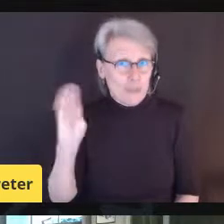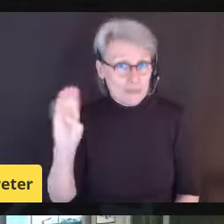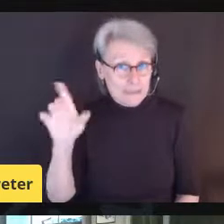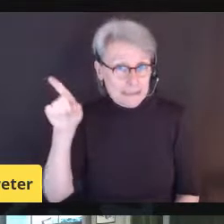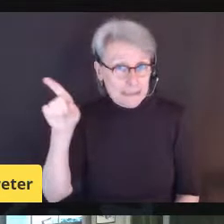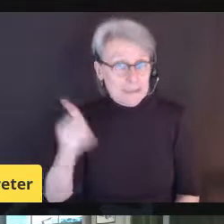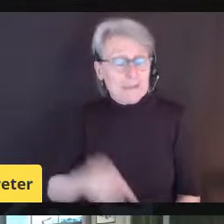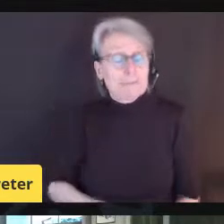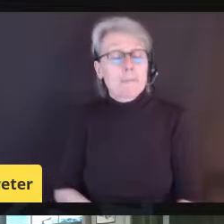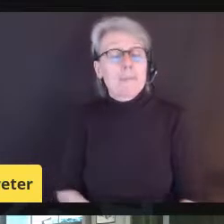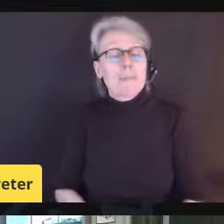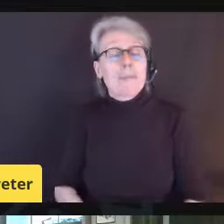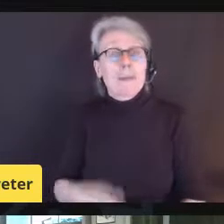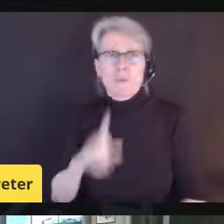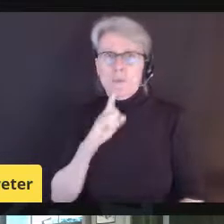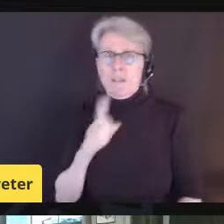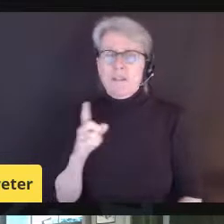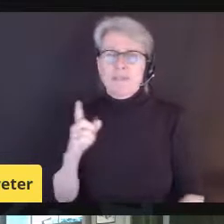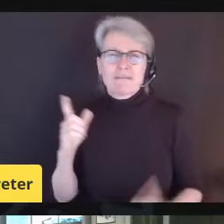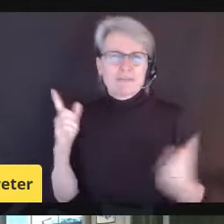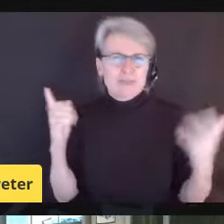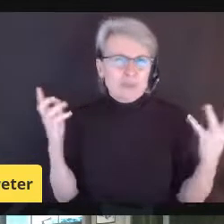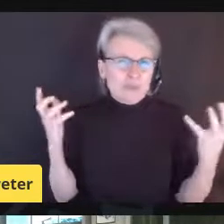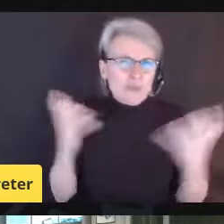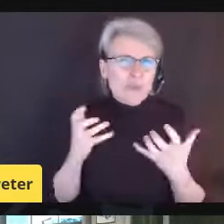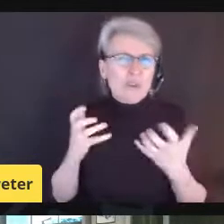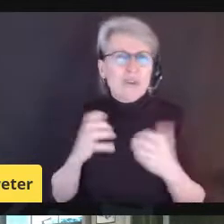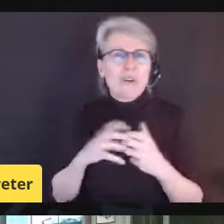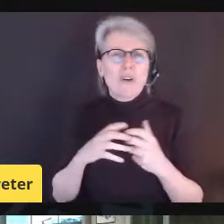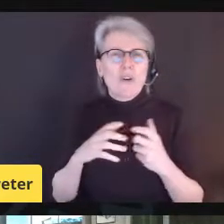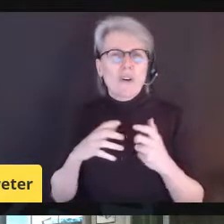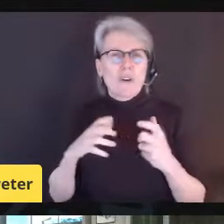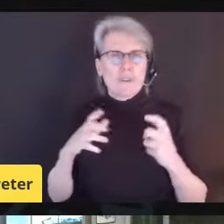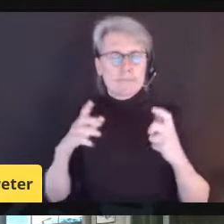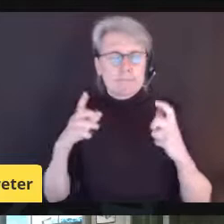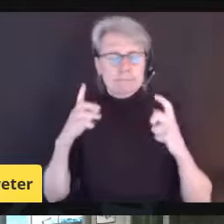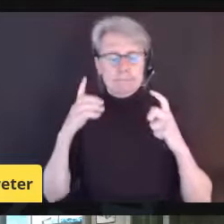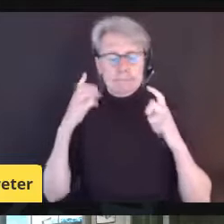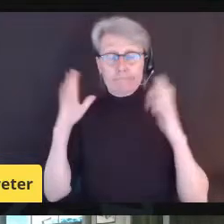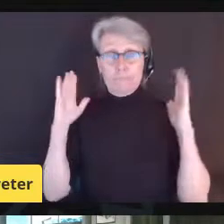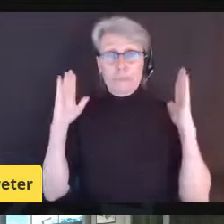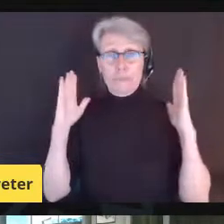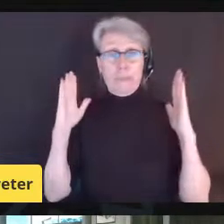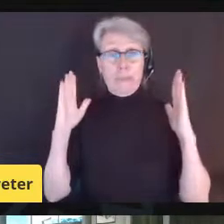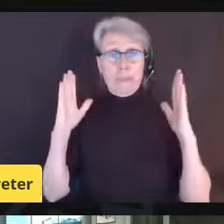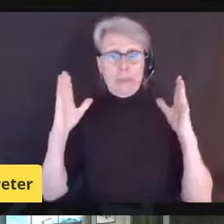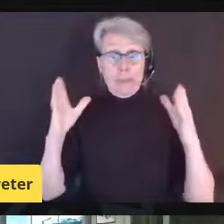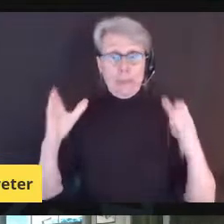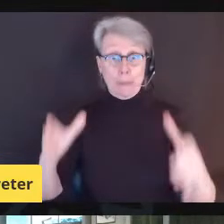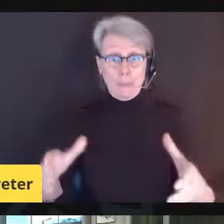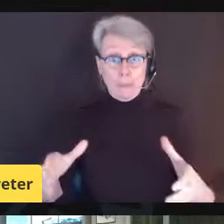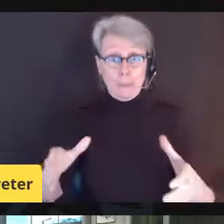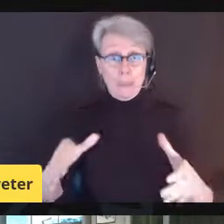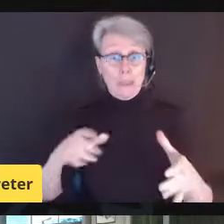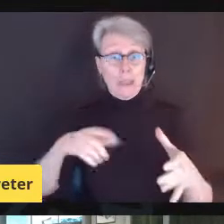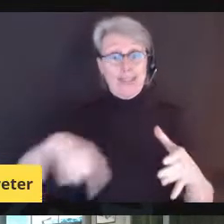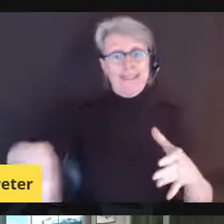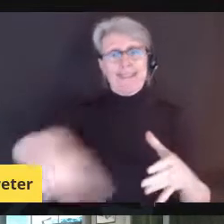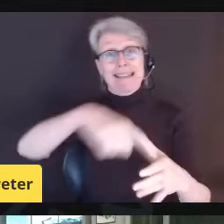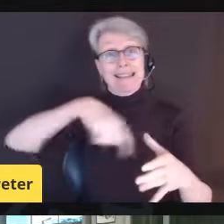It has this huge dark sort of abyss, for lack of a better word, and it's filled with